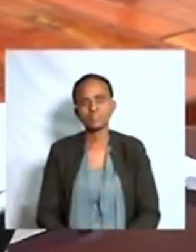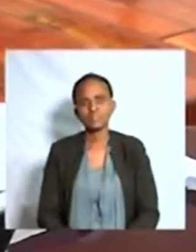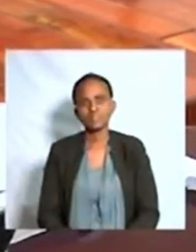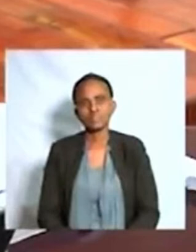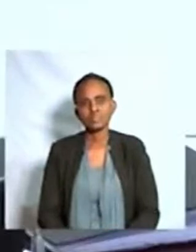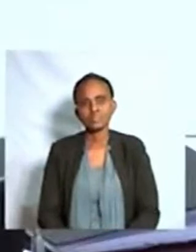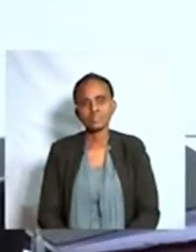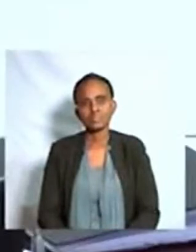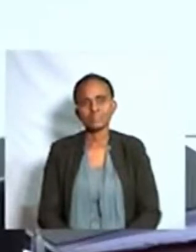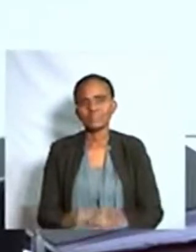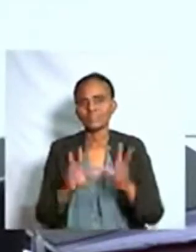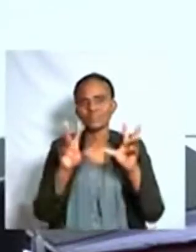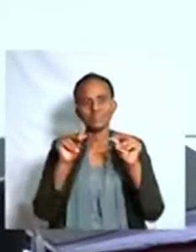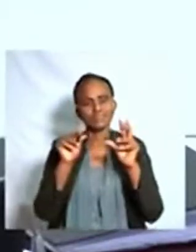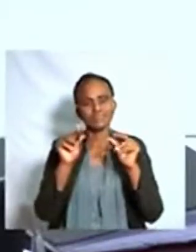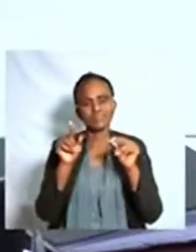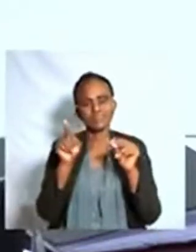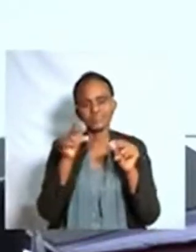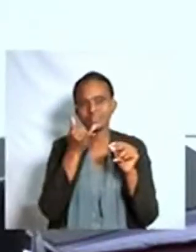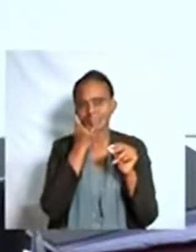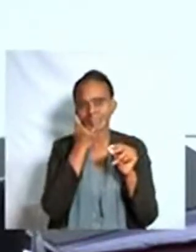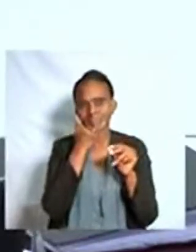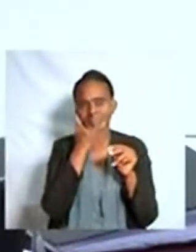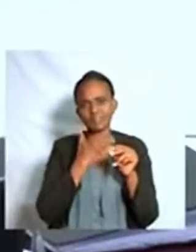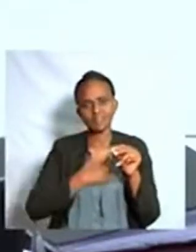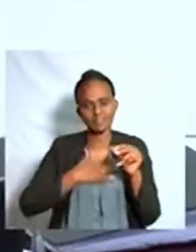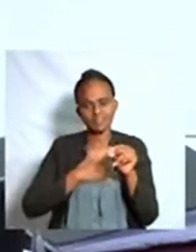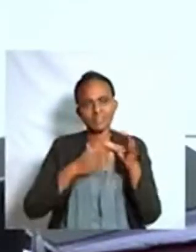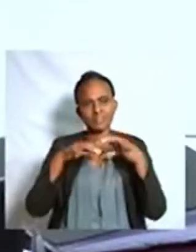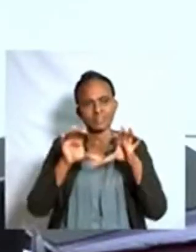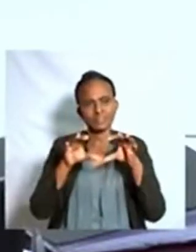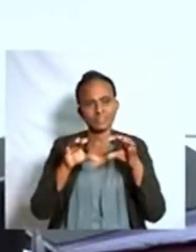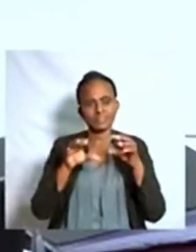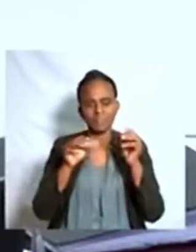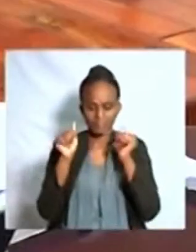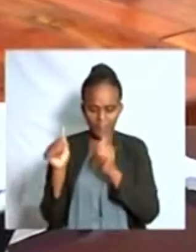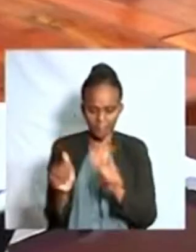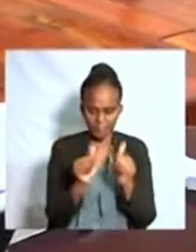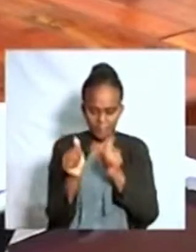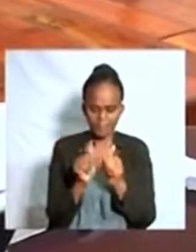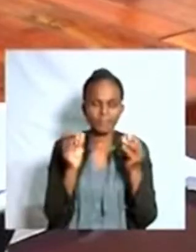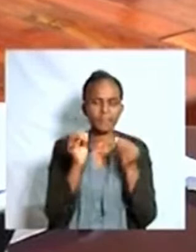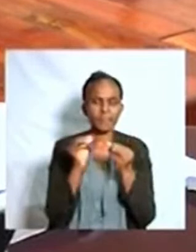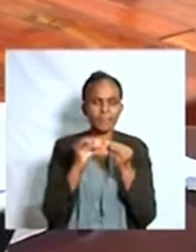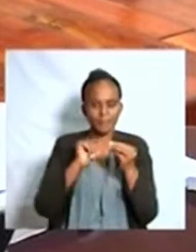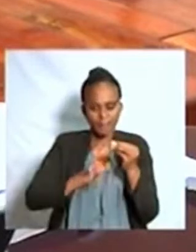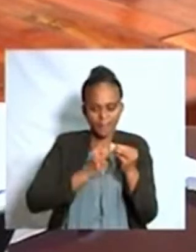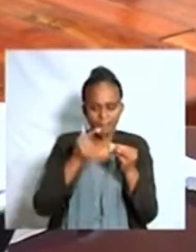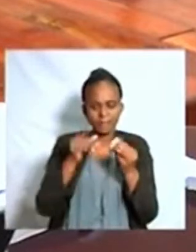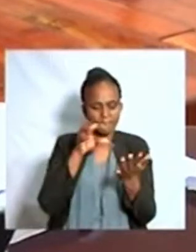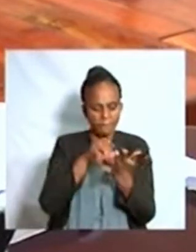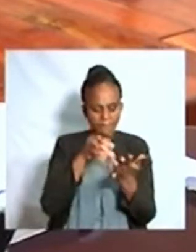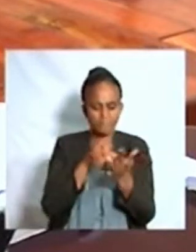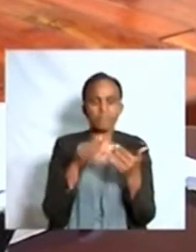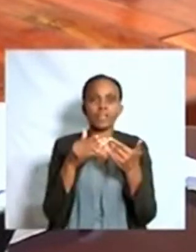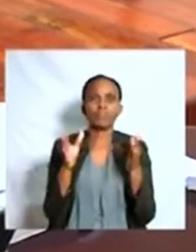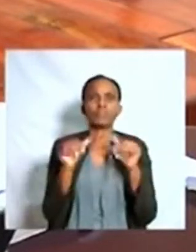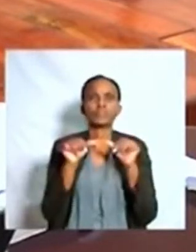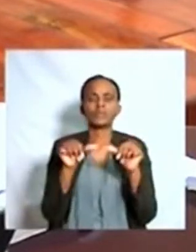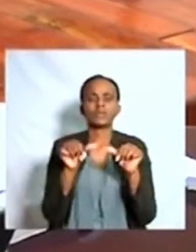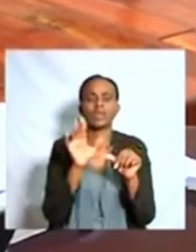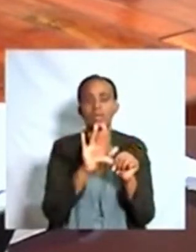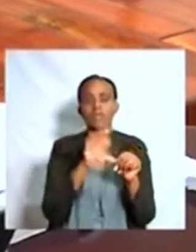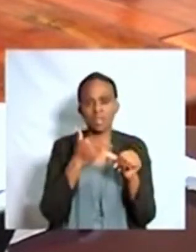No. That is wrong. Please go ahead. As regards further action, Chair, in our view, the matter is still open because we